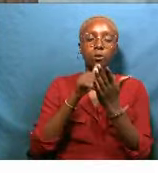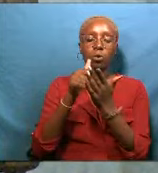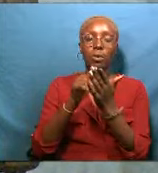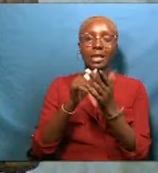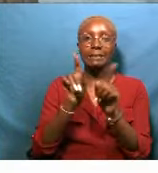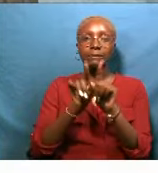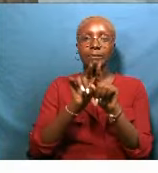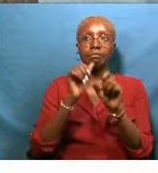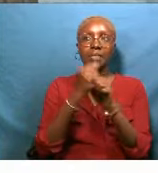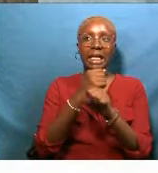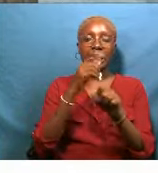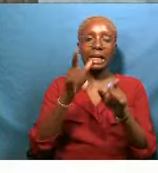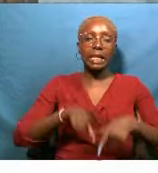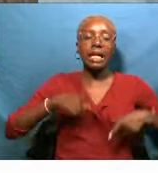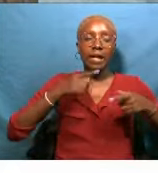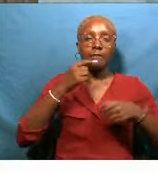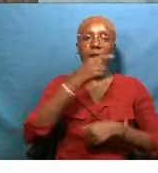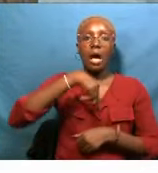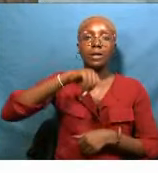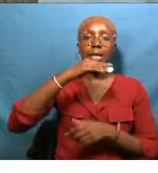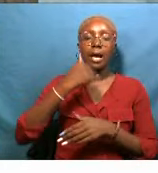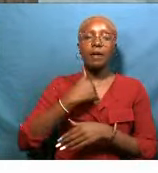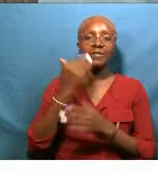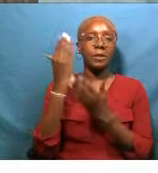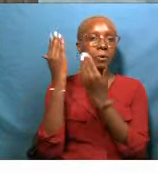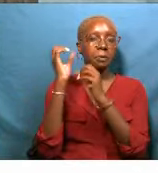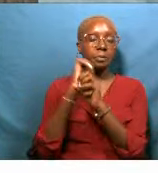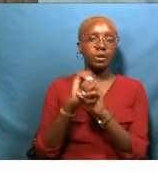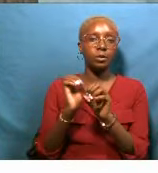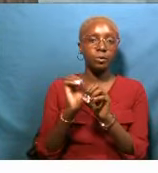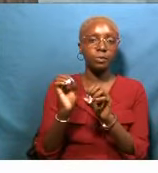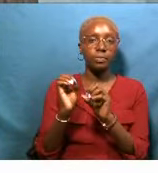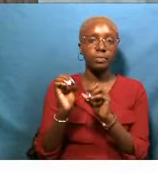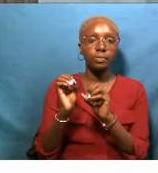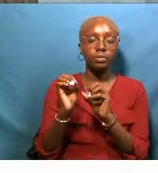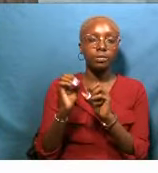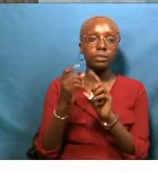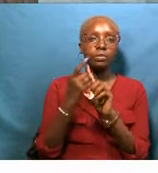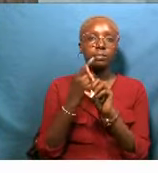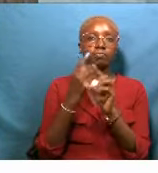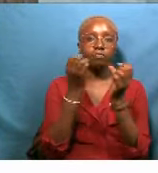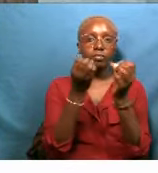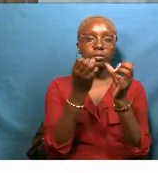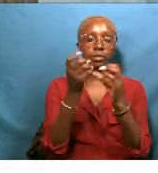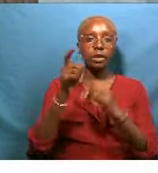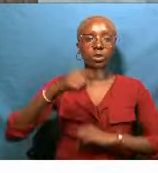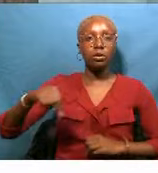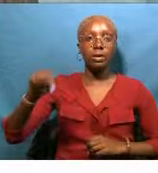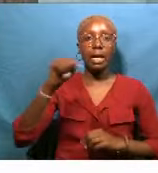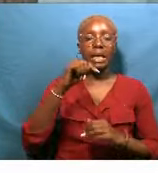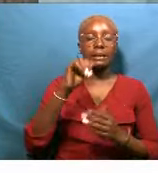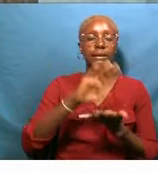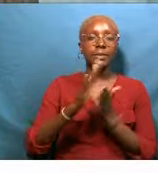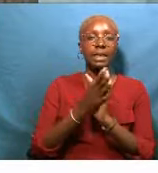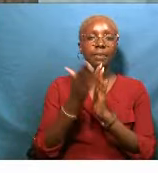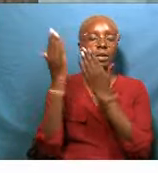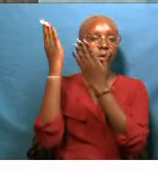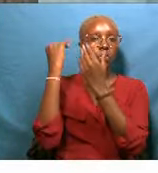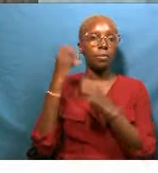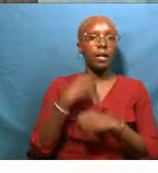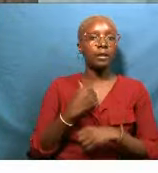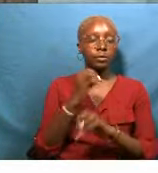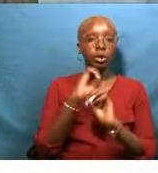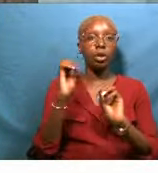imbalanced life, hopeless, and are driven into despair. Many of us are said to be hopeless when businesses